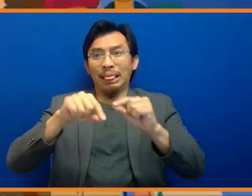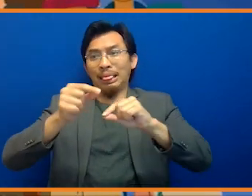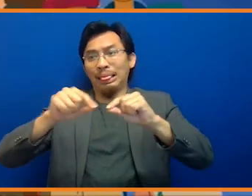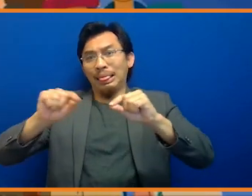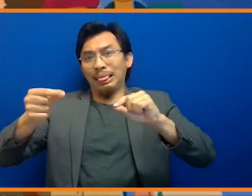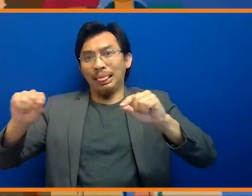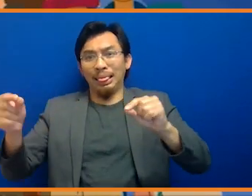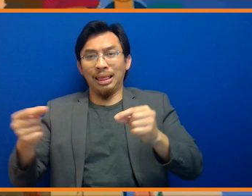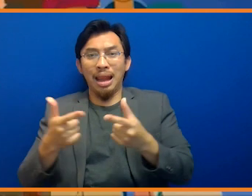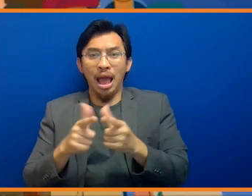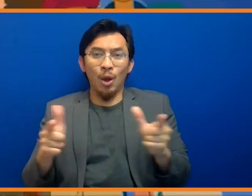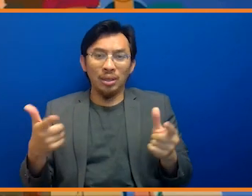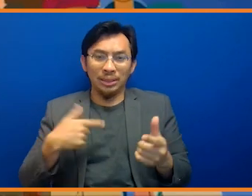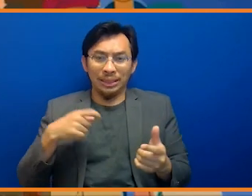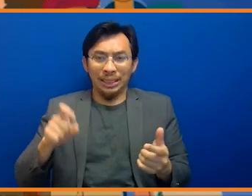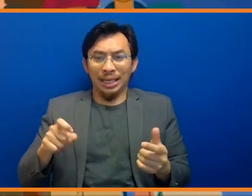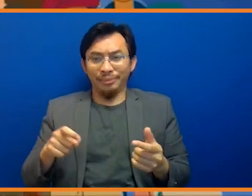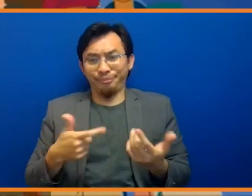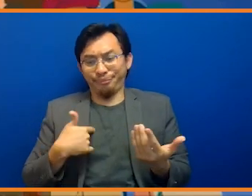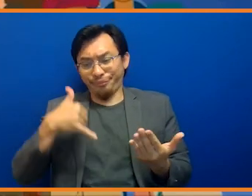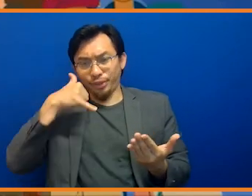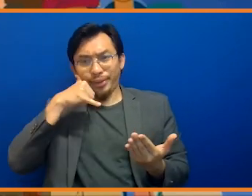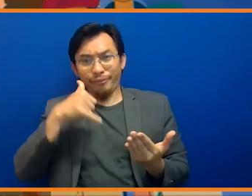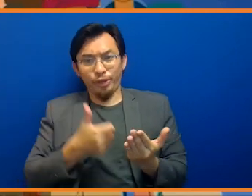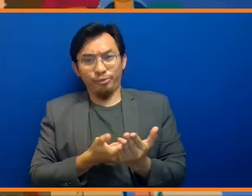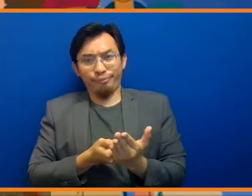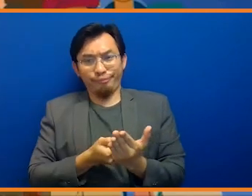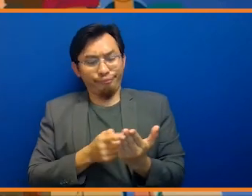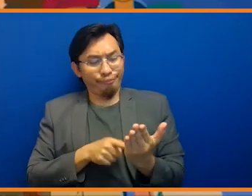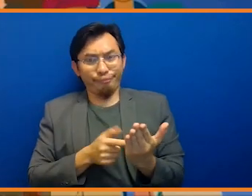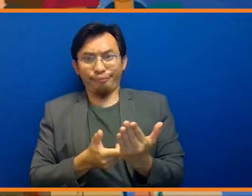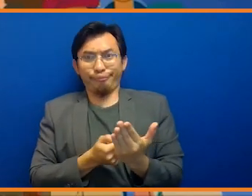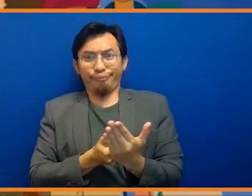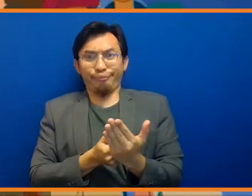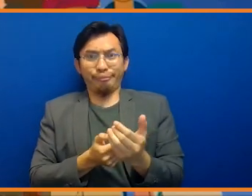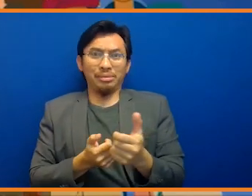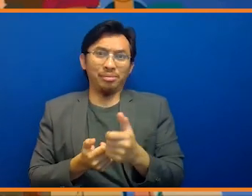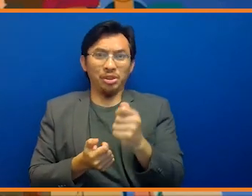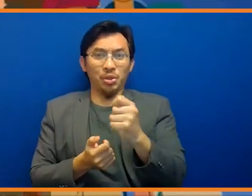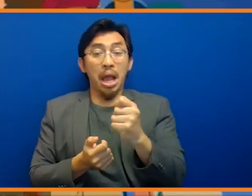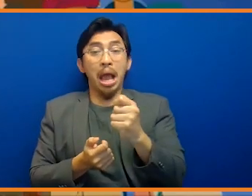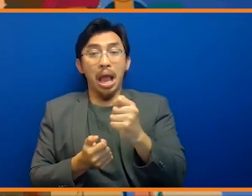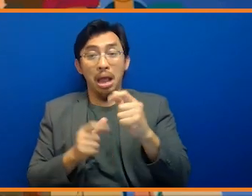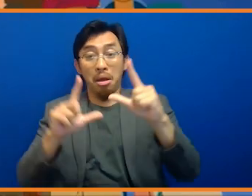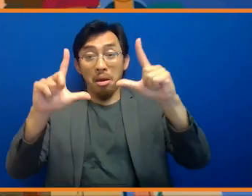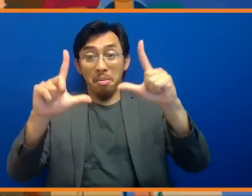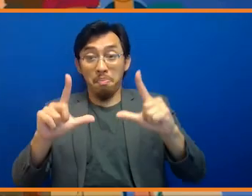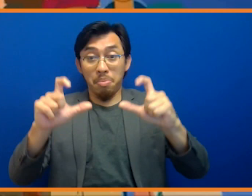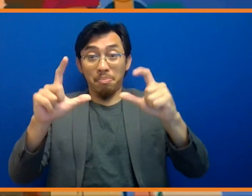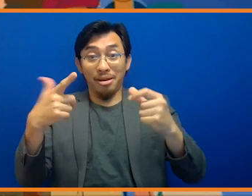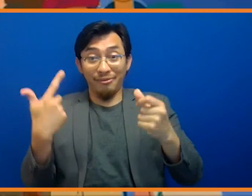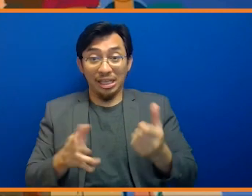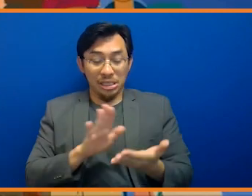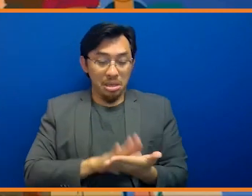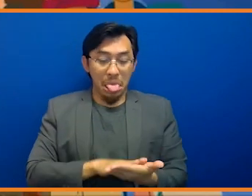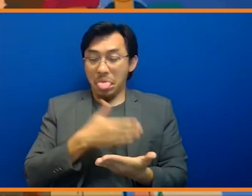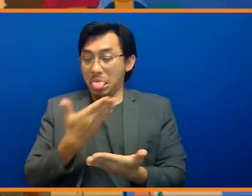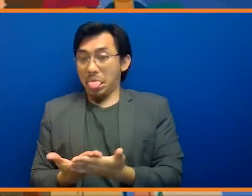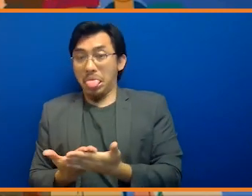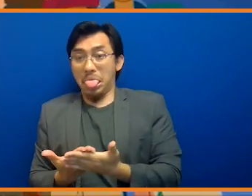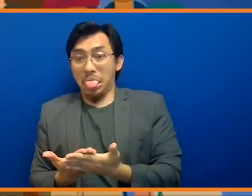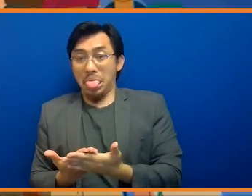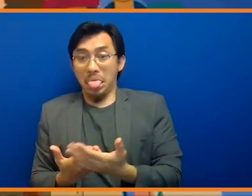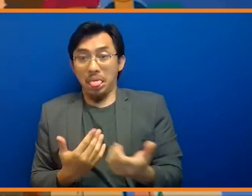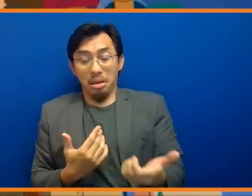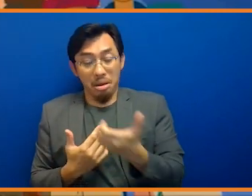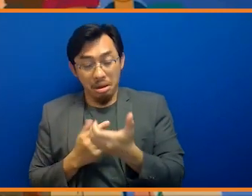so we need to open our mobile phone. So nowadays can mobile phone easy, and then take picture and